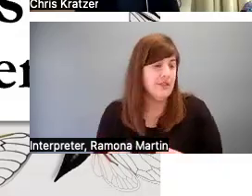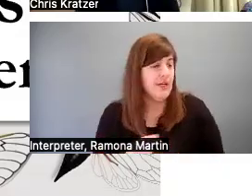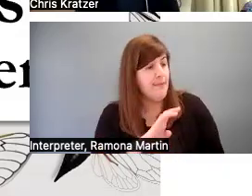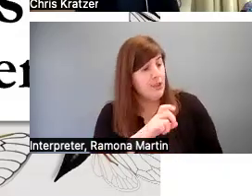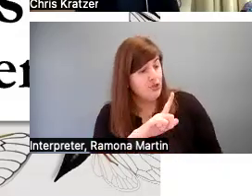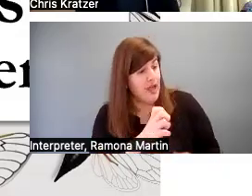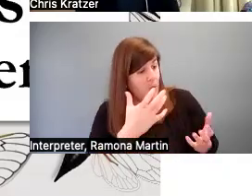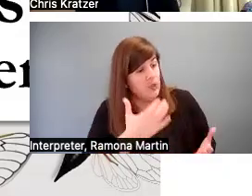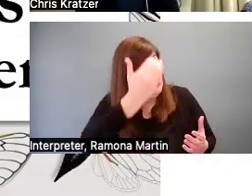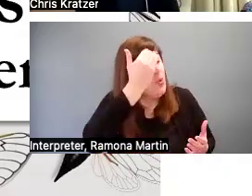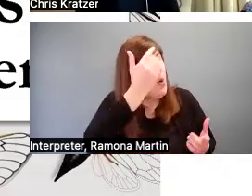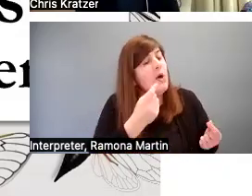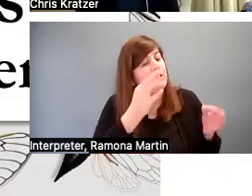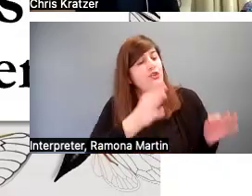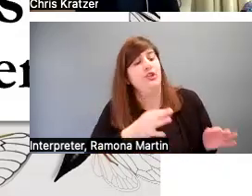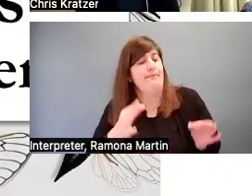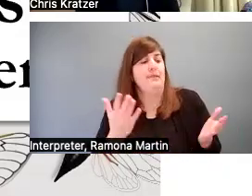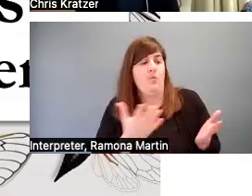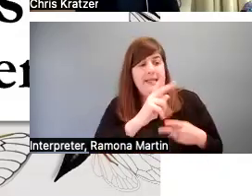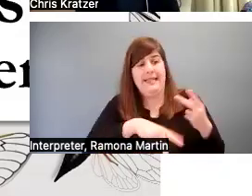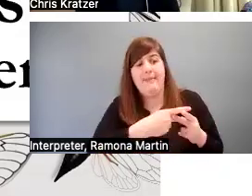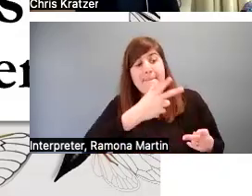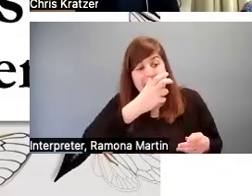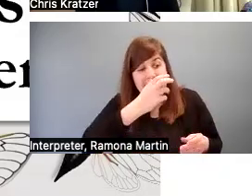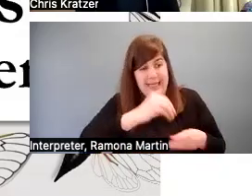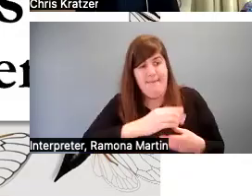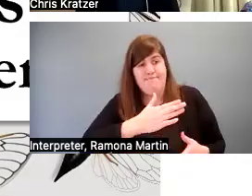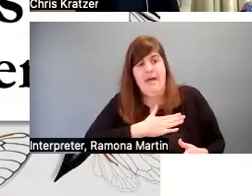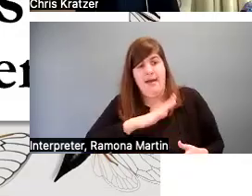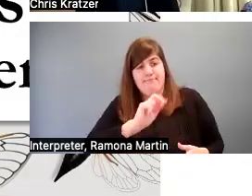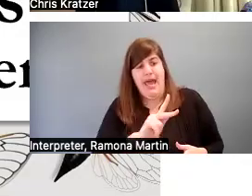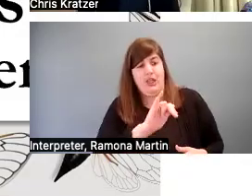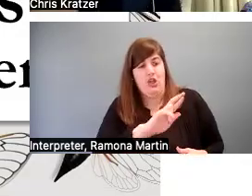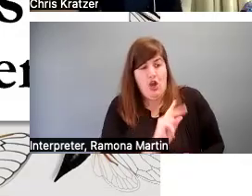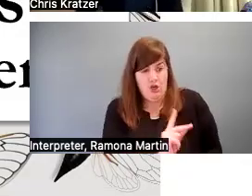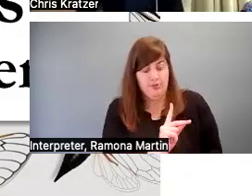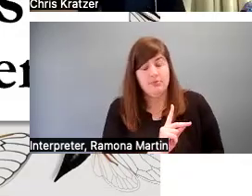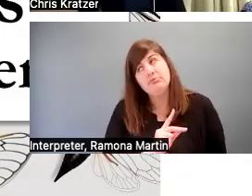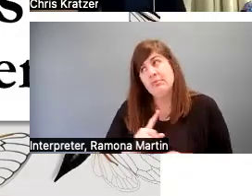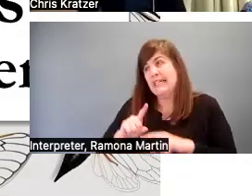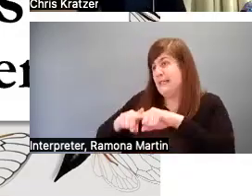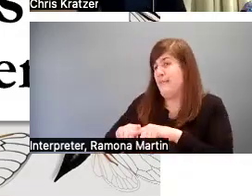know, what determines what types of bugs are in my backyard? Well, it depends